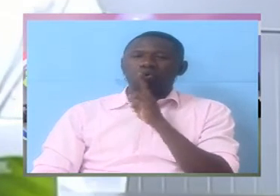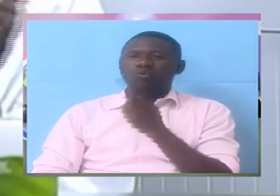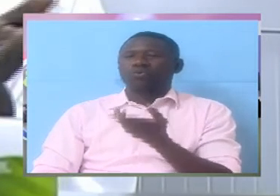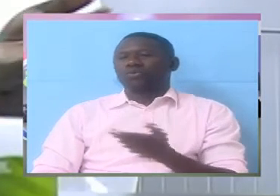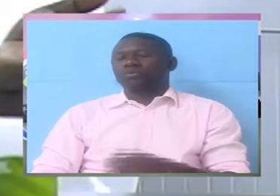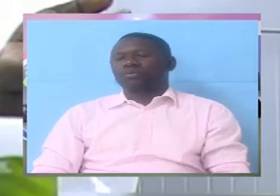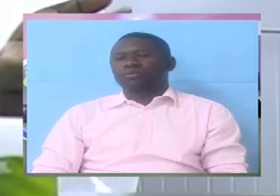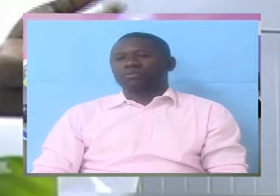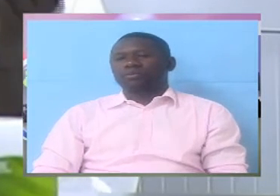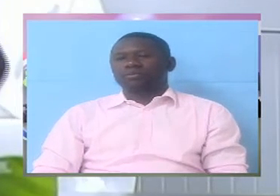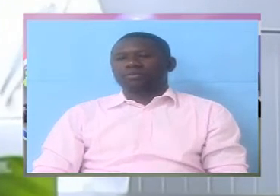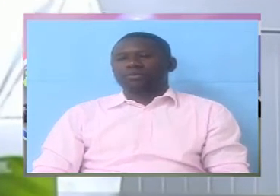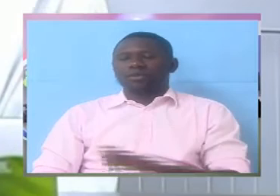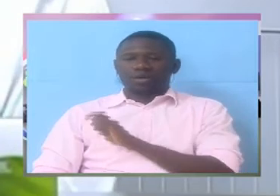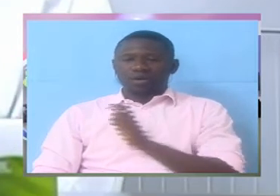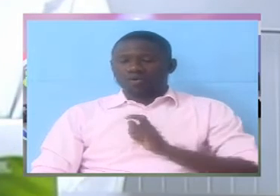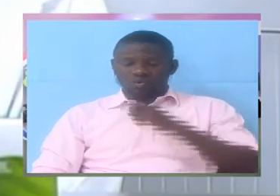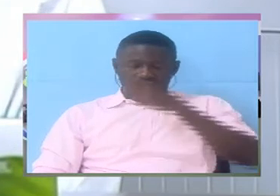officers of